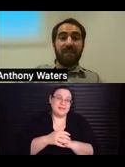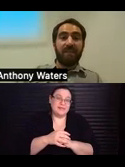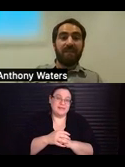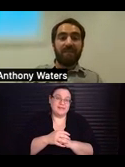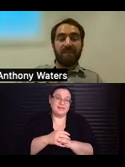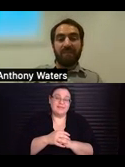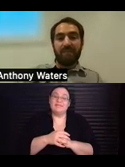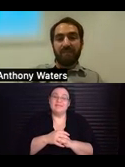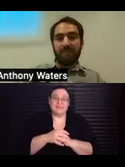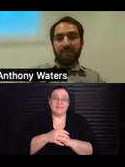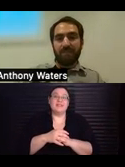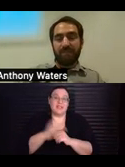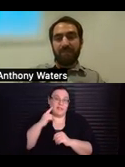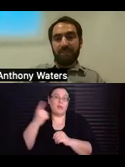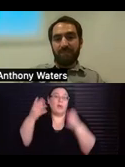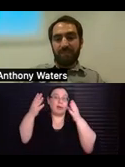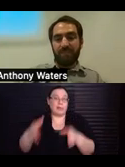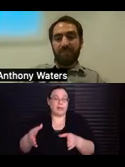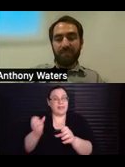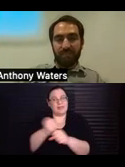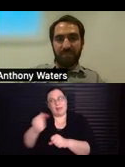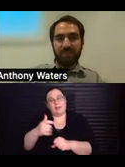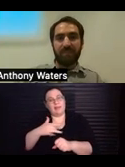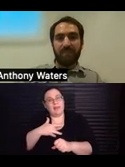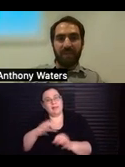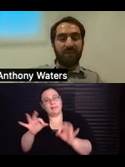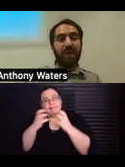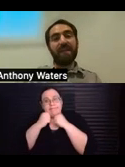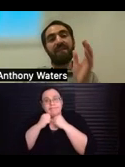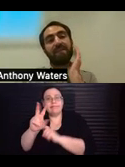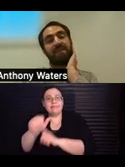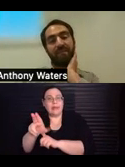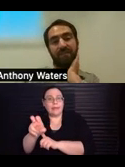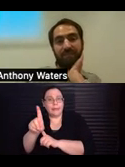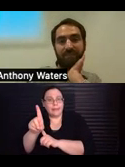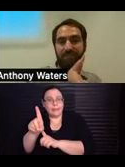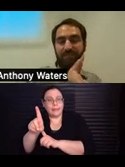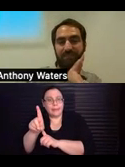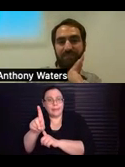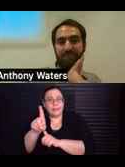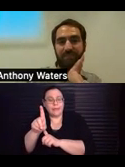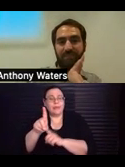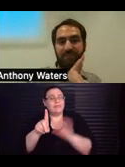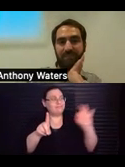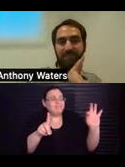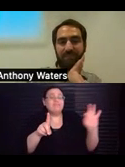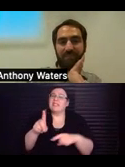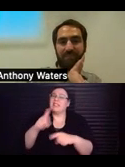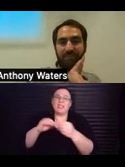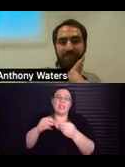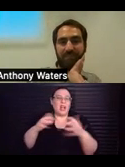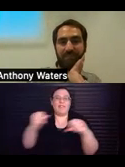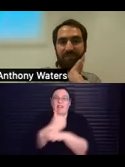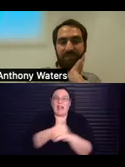Yeah, for one person to make him feel valued. That's great. Yeah, so he stated he didn't want to fight anymore. I couldn't do